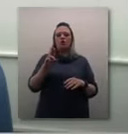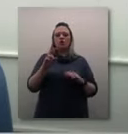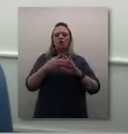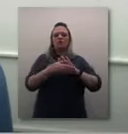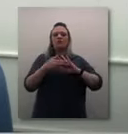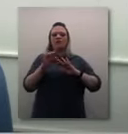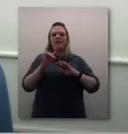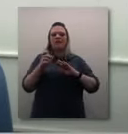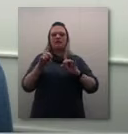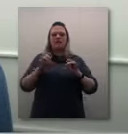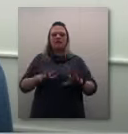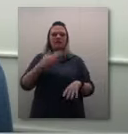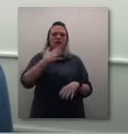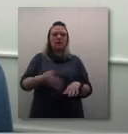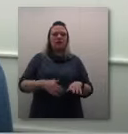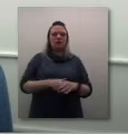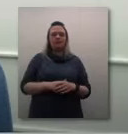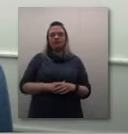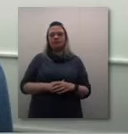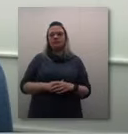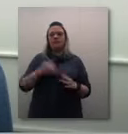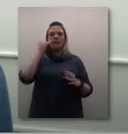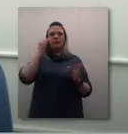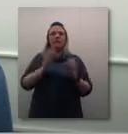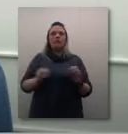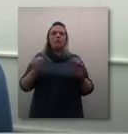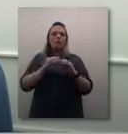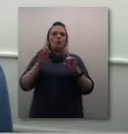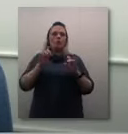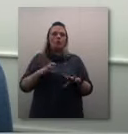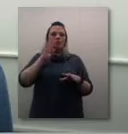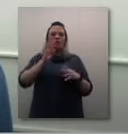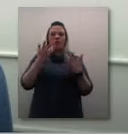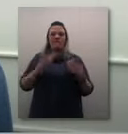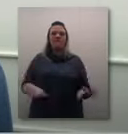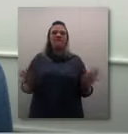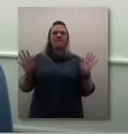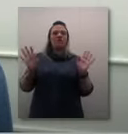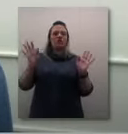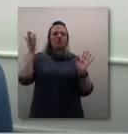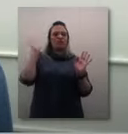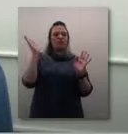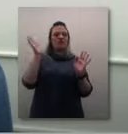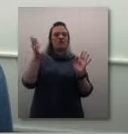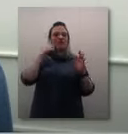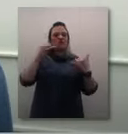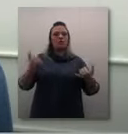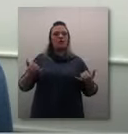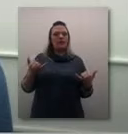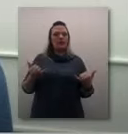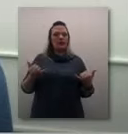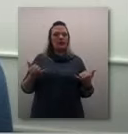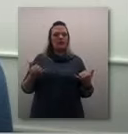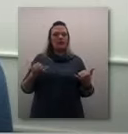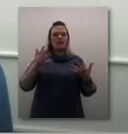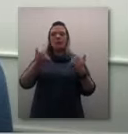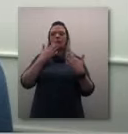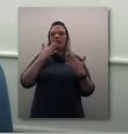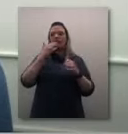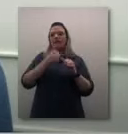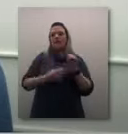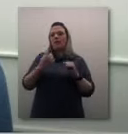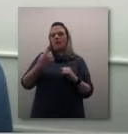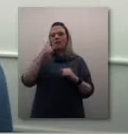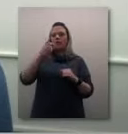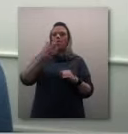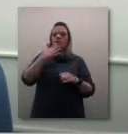Thank you. Thank you. Okay. If there are no further questions, we will wrap up the presentation for the day. I want to thank everyone for